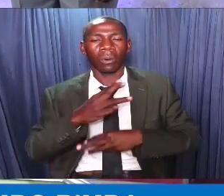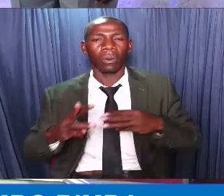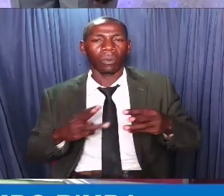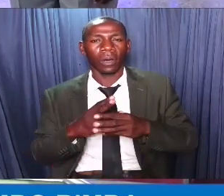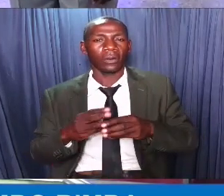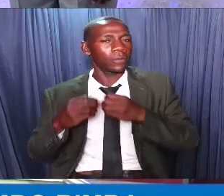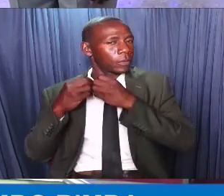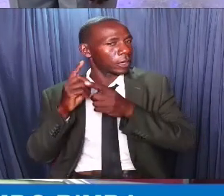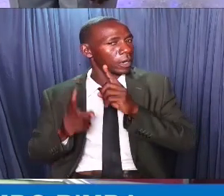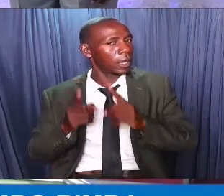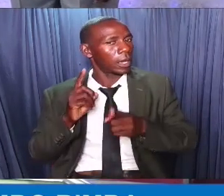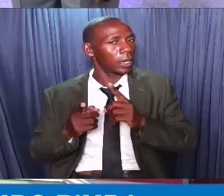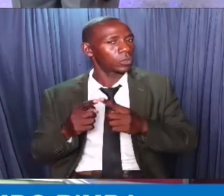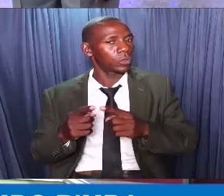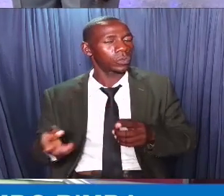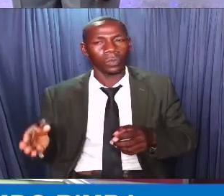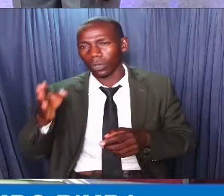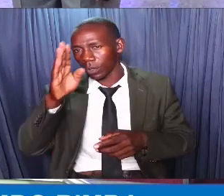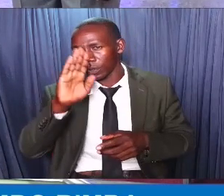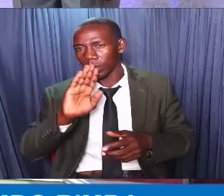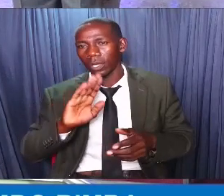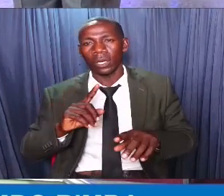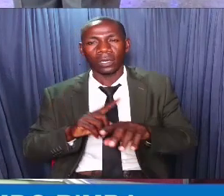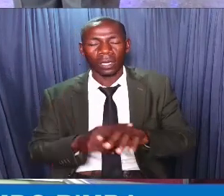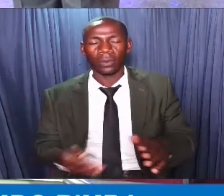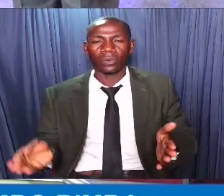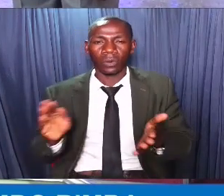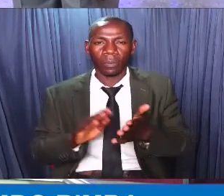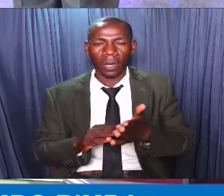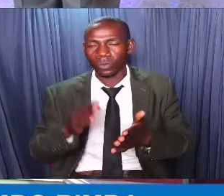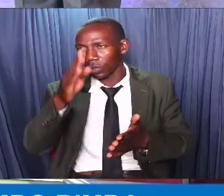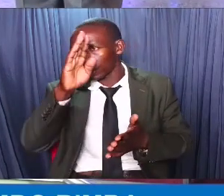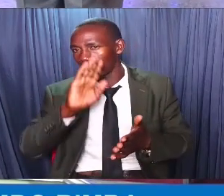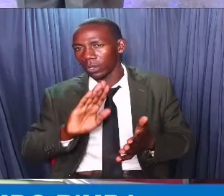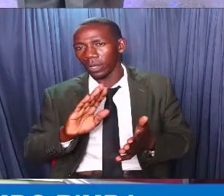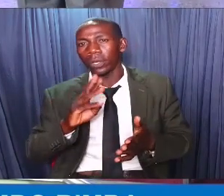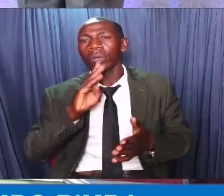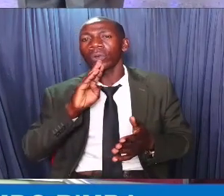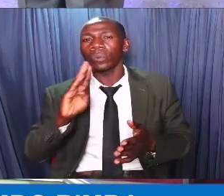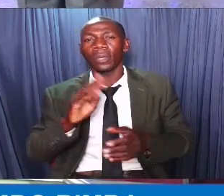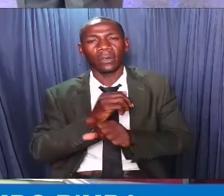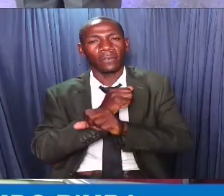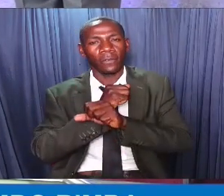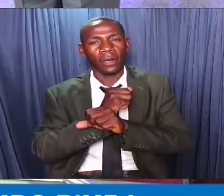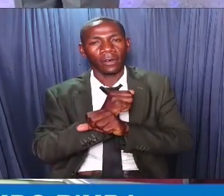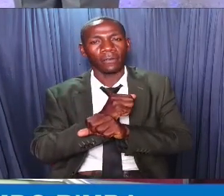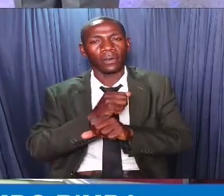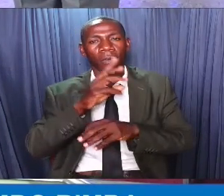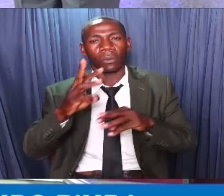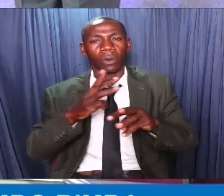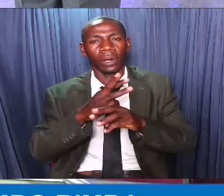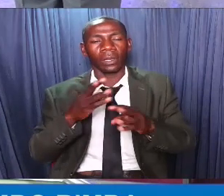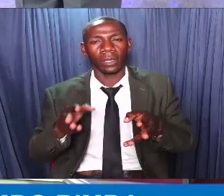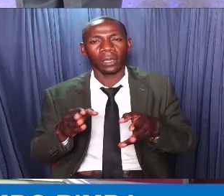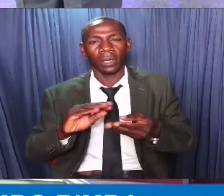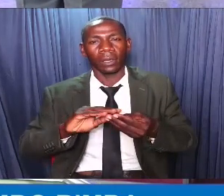Mungu. The whole world run to God. Huu ni wakati wa kumrudia Mungu. This is a time to return to God. Ili tuwe salama chini ya jua. That we may be safe under Mana the sun.